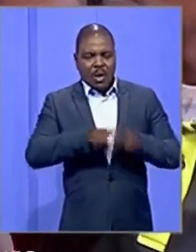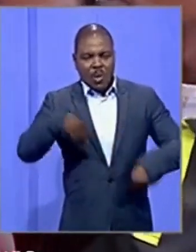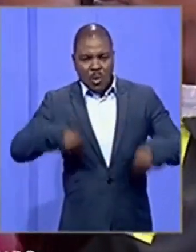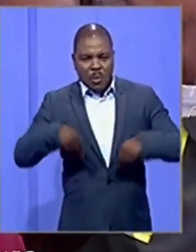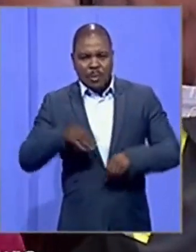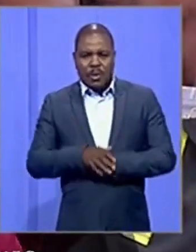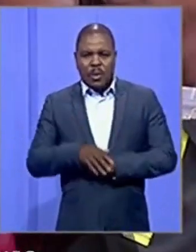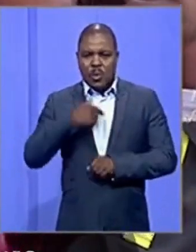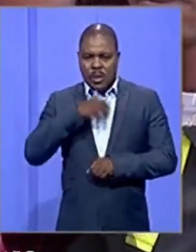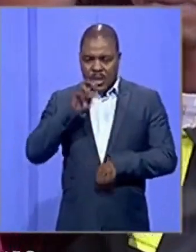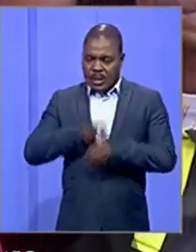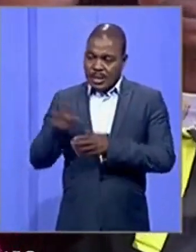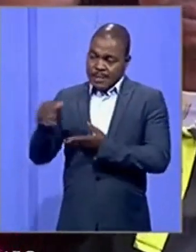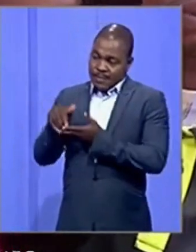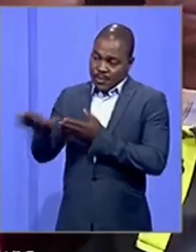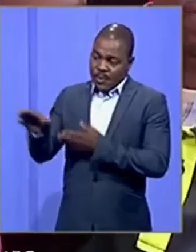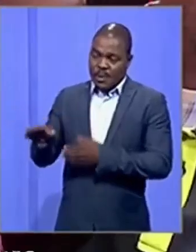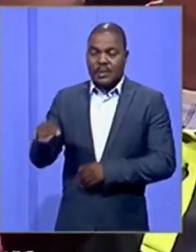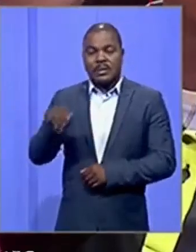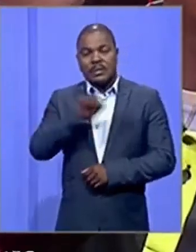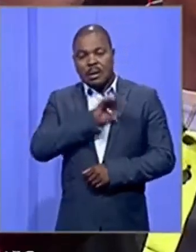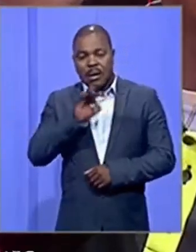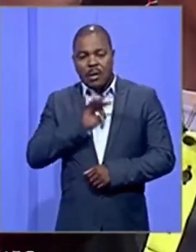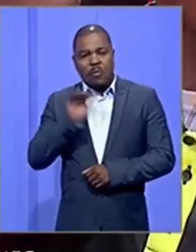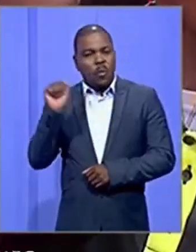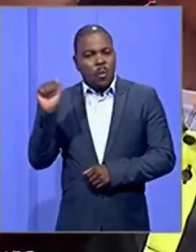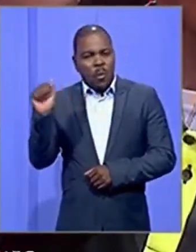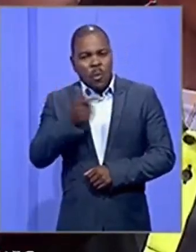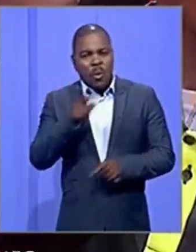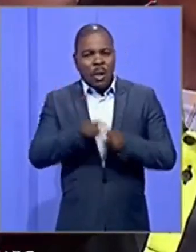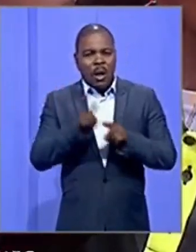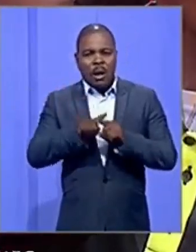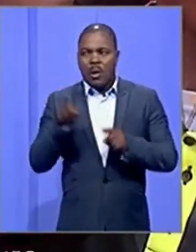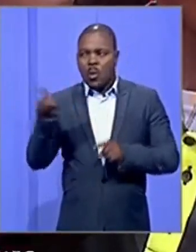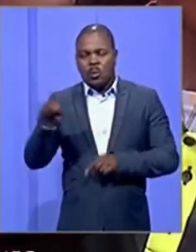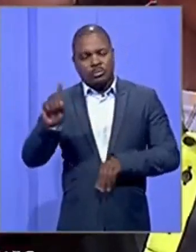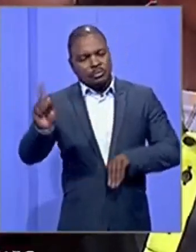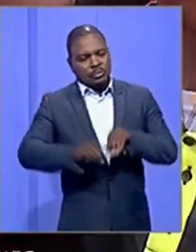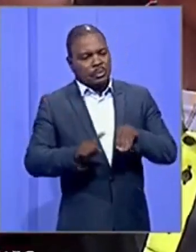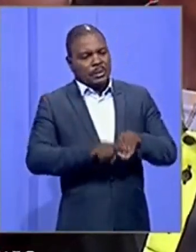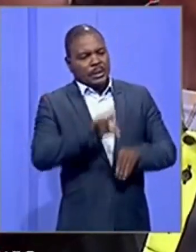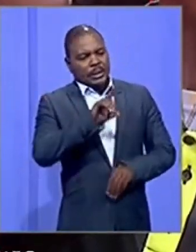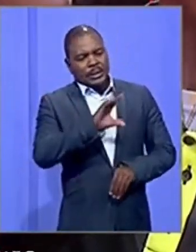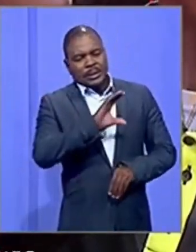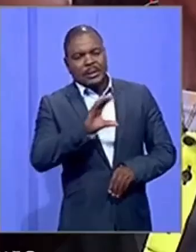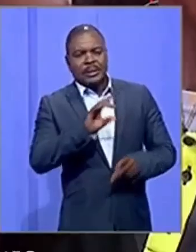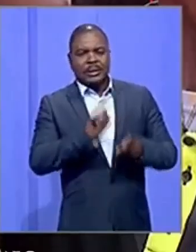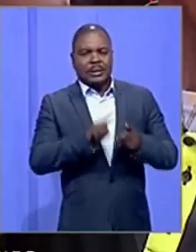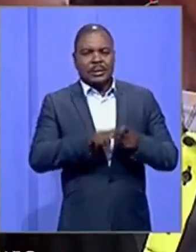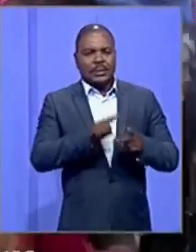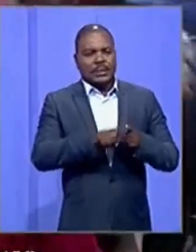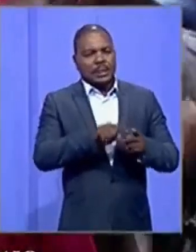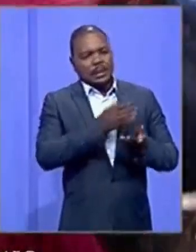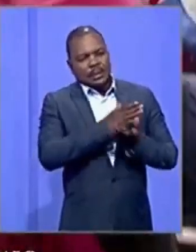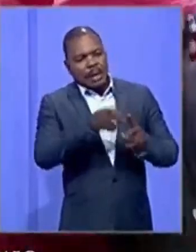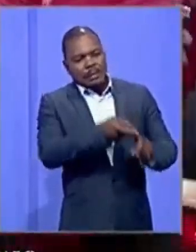ba bereki botlhe ba le gore ba subjectile to tsa di disciplinary hearing di shop tsa di suspendile ba boele